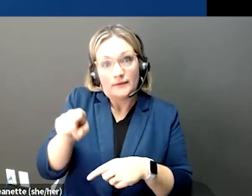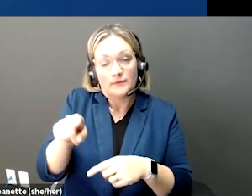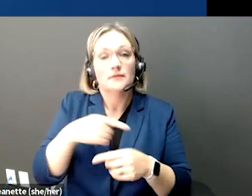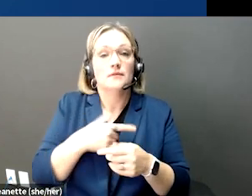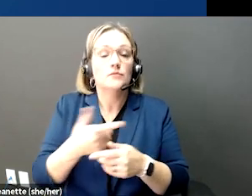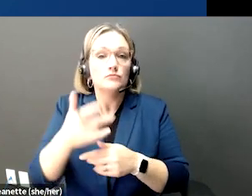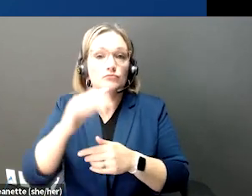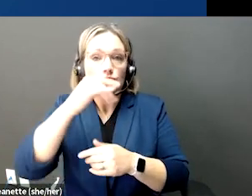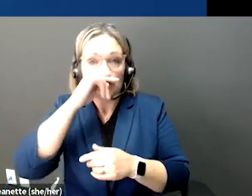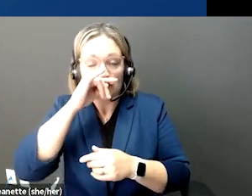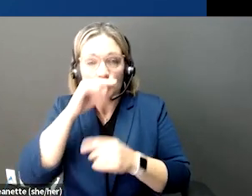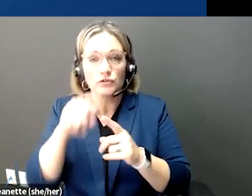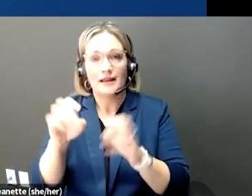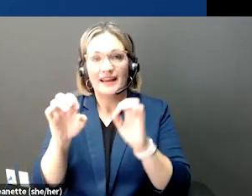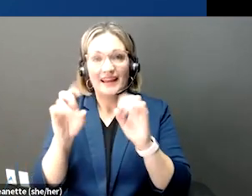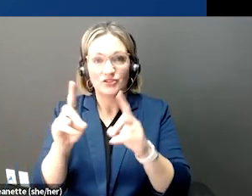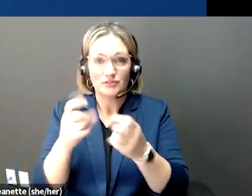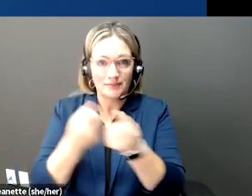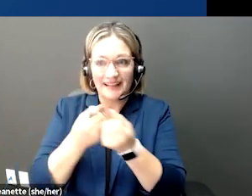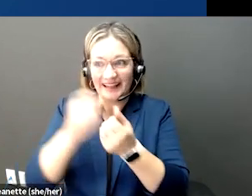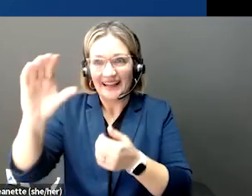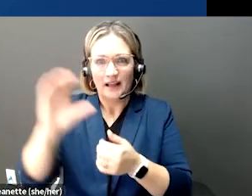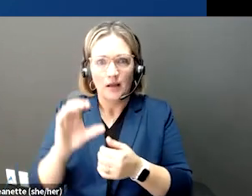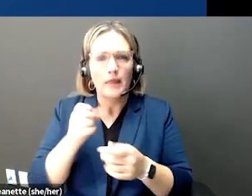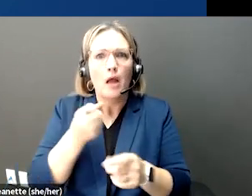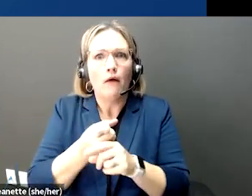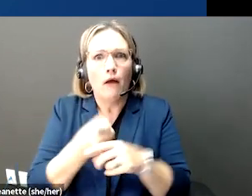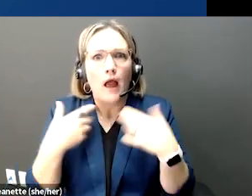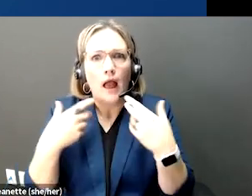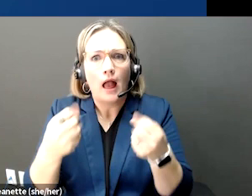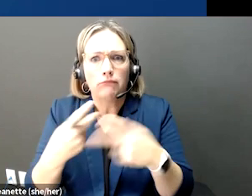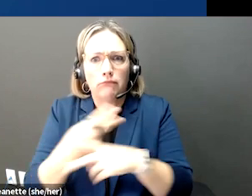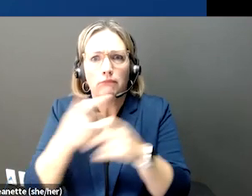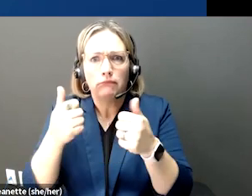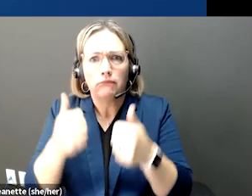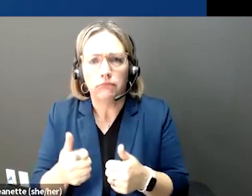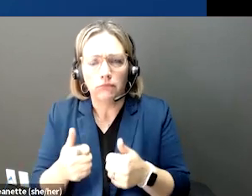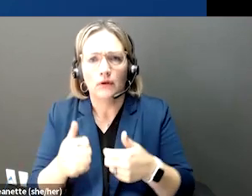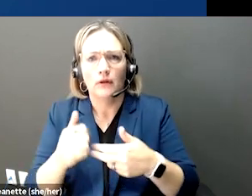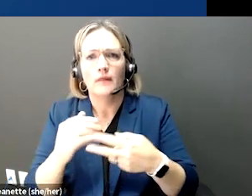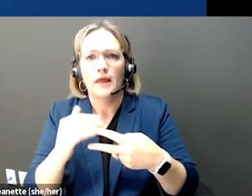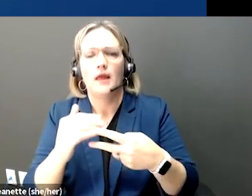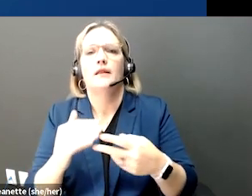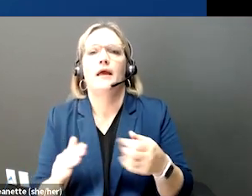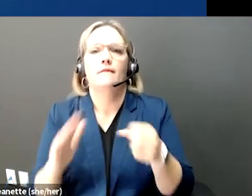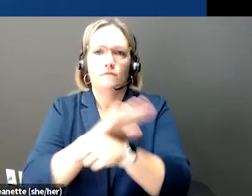education-related support and their health deteriorates, they can quickly be moved to full support with us.